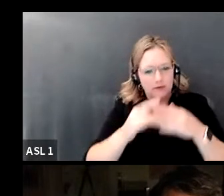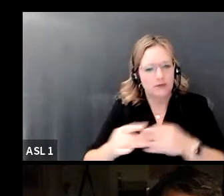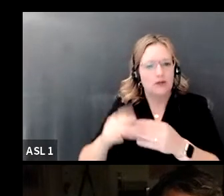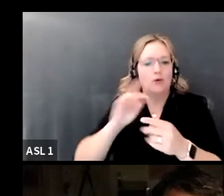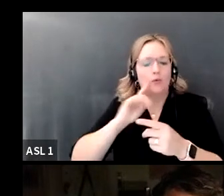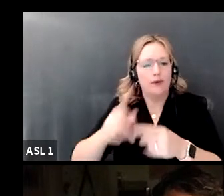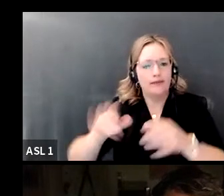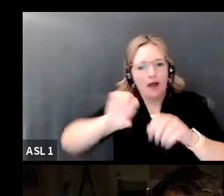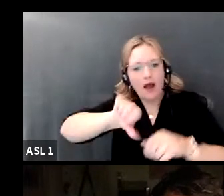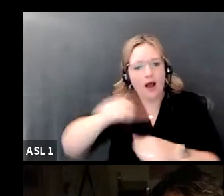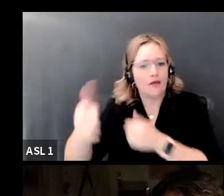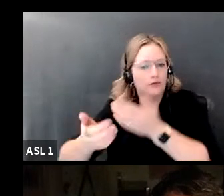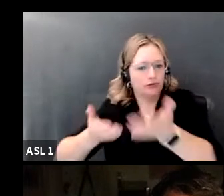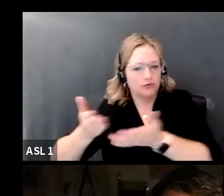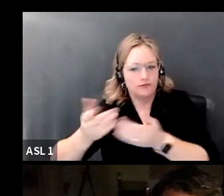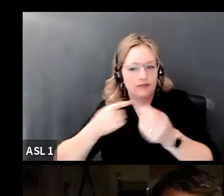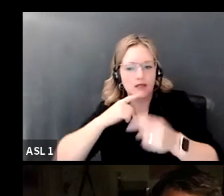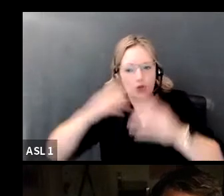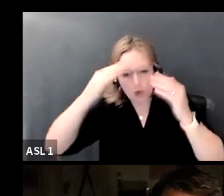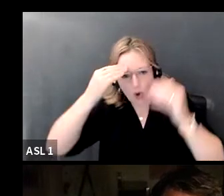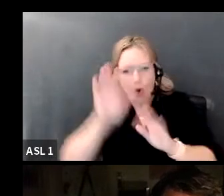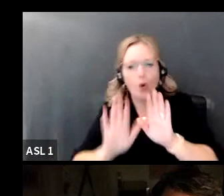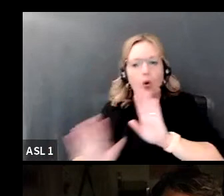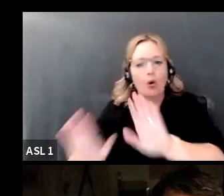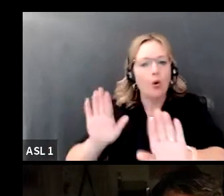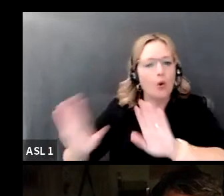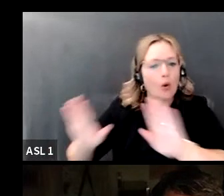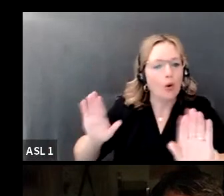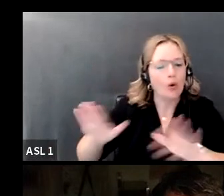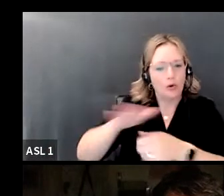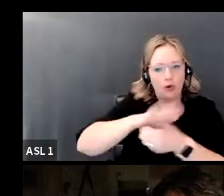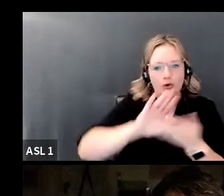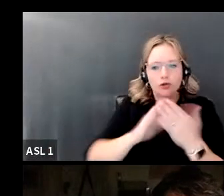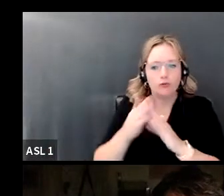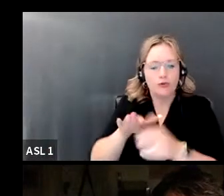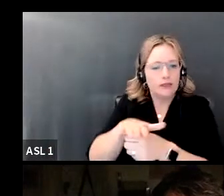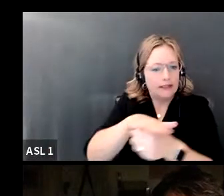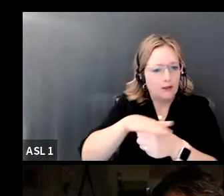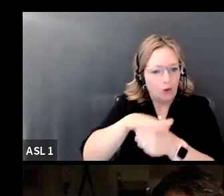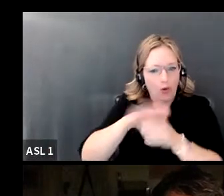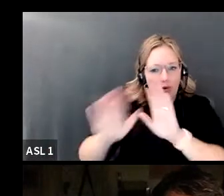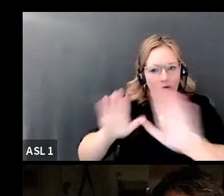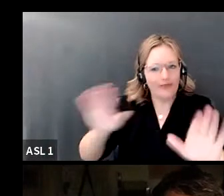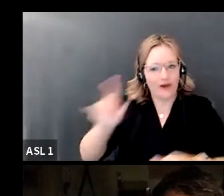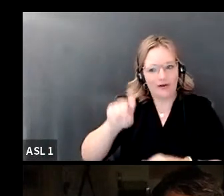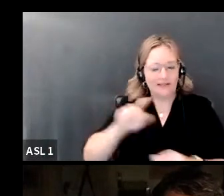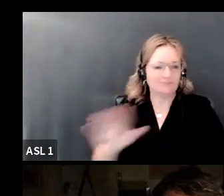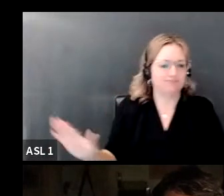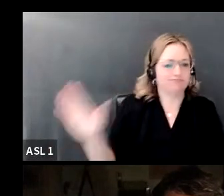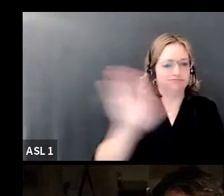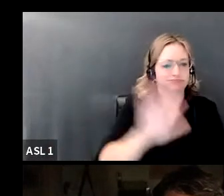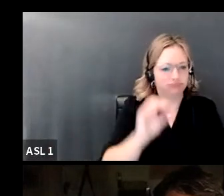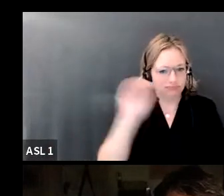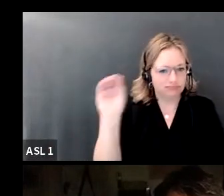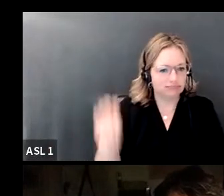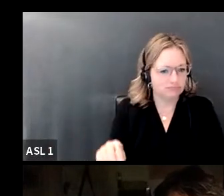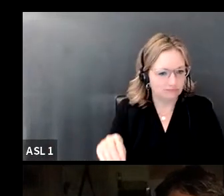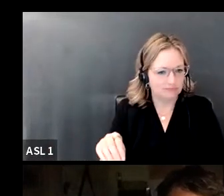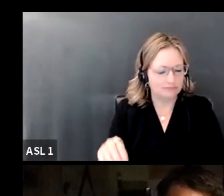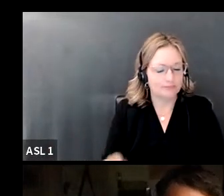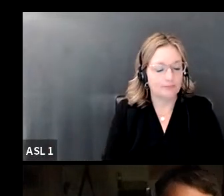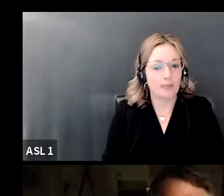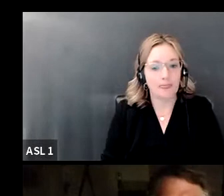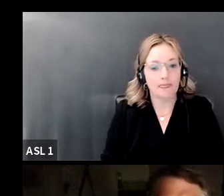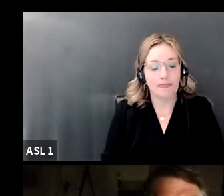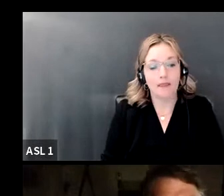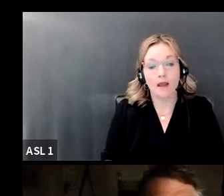services that are most familiar with the local needs and the communities across the city of ottawa equally important is